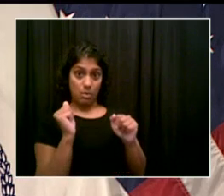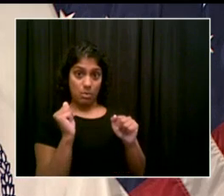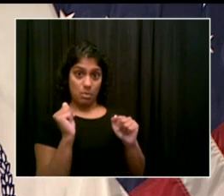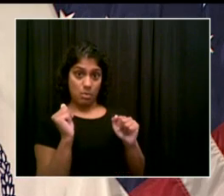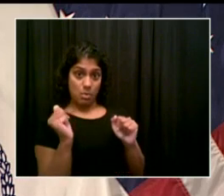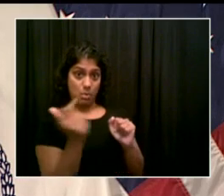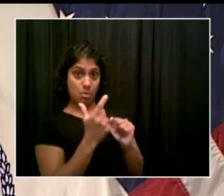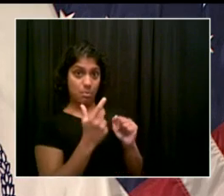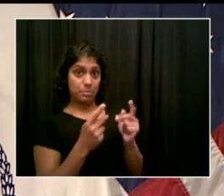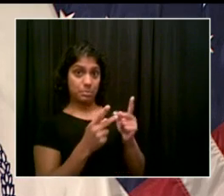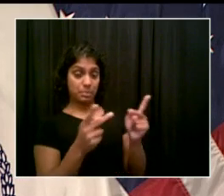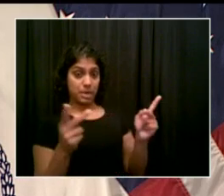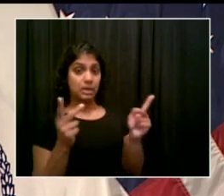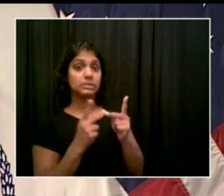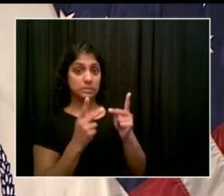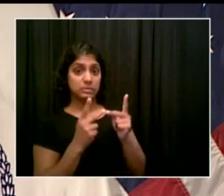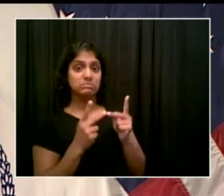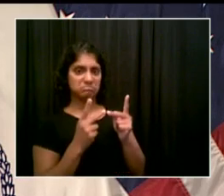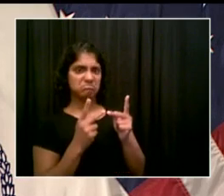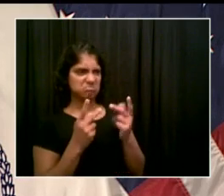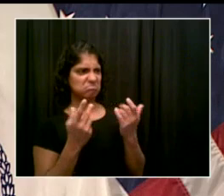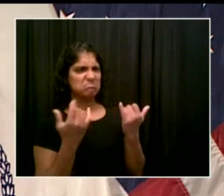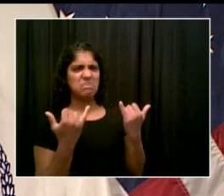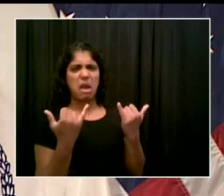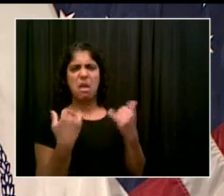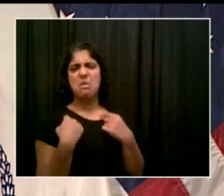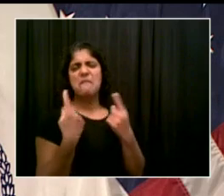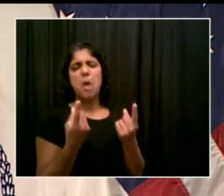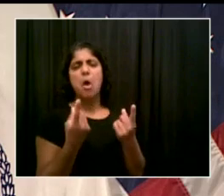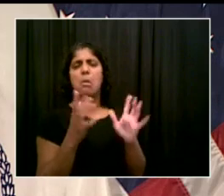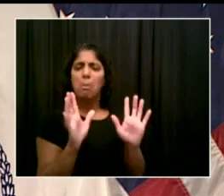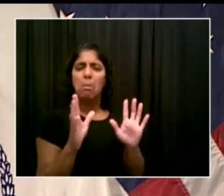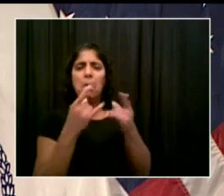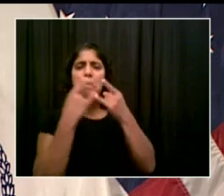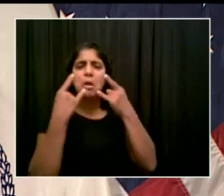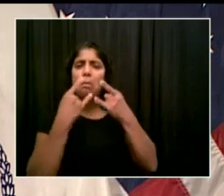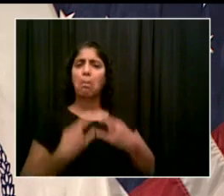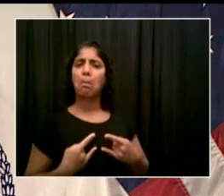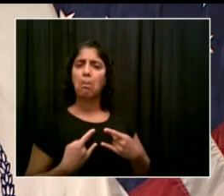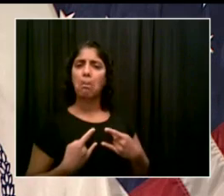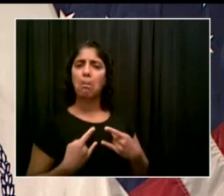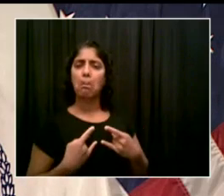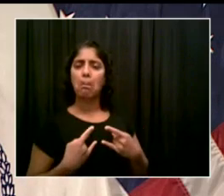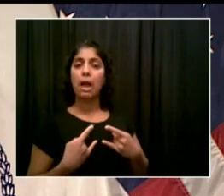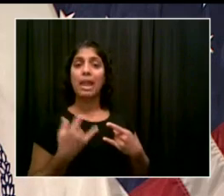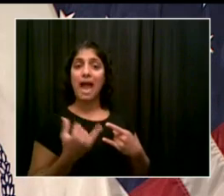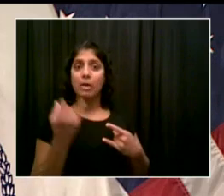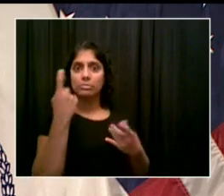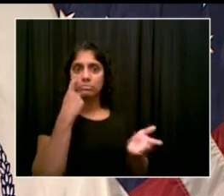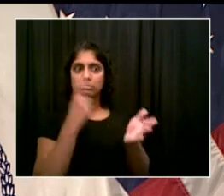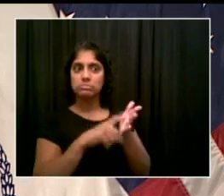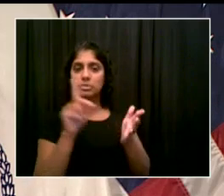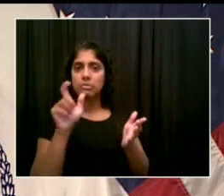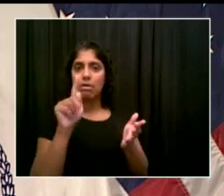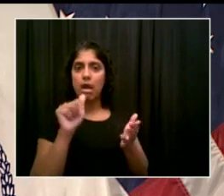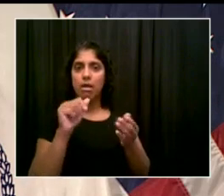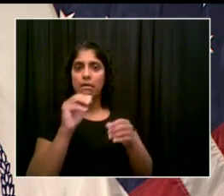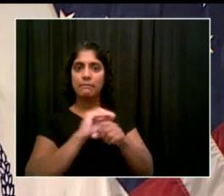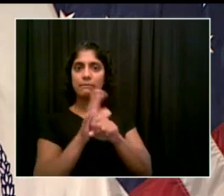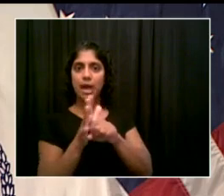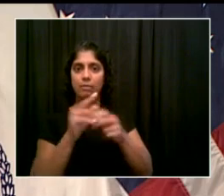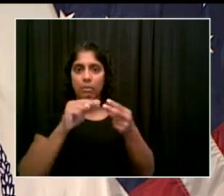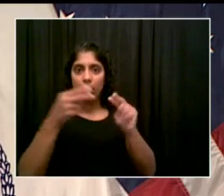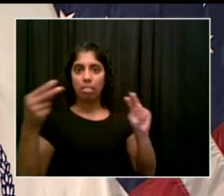factors are you looking at there? I am not tired of you asking. I appreciate the question. It's a very important question. I'll start and I'll turn